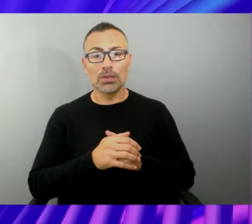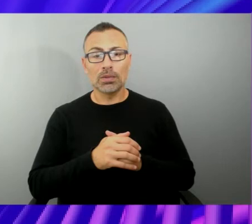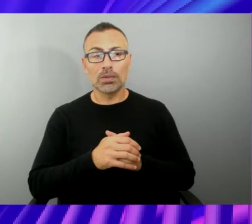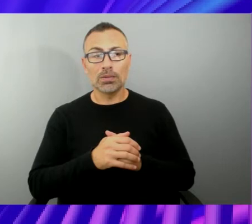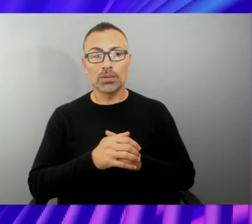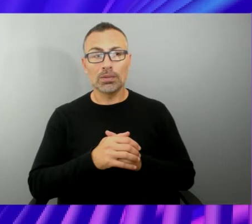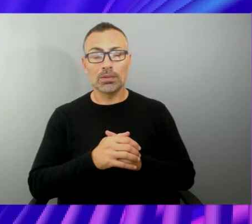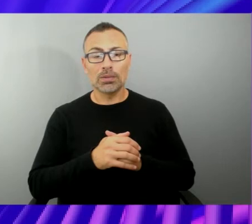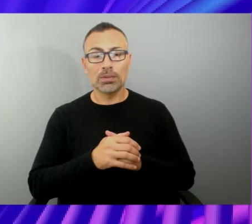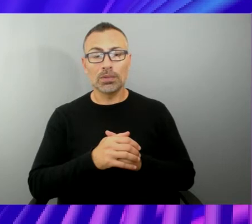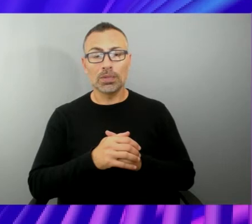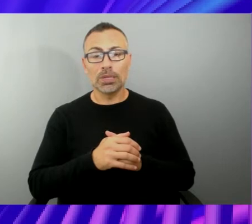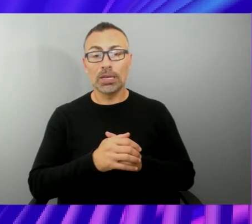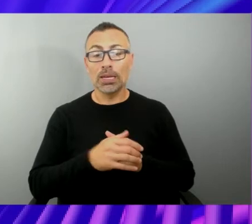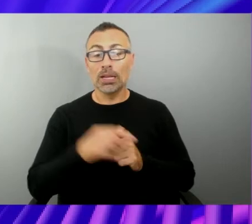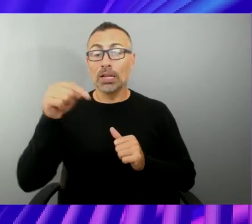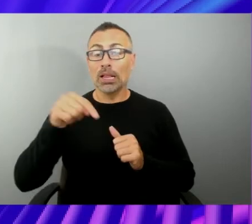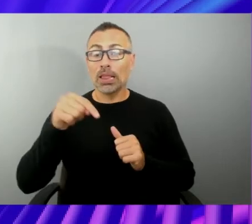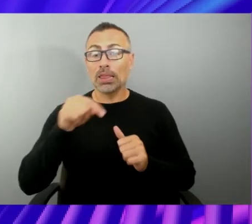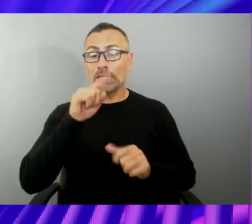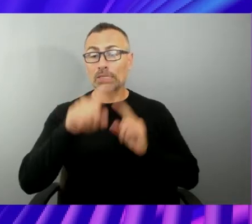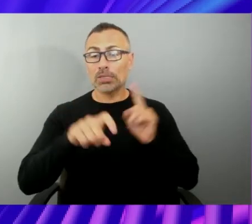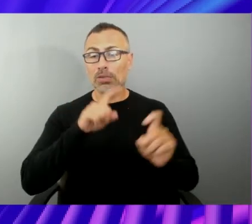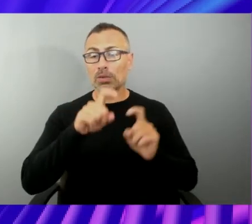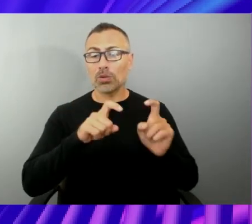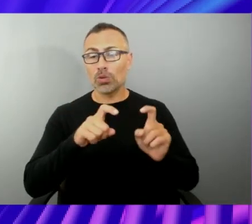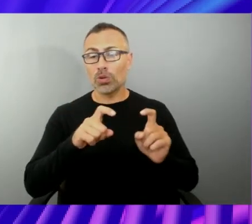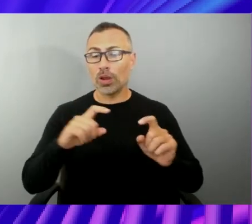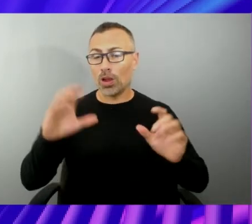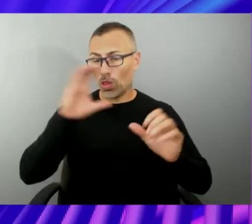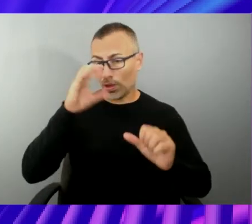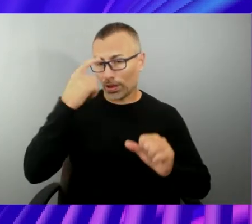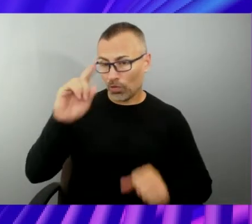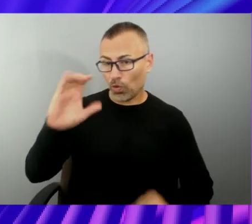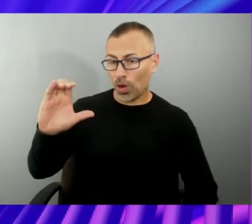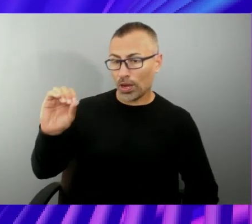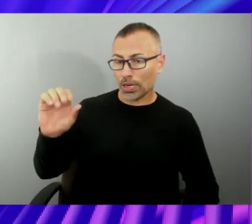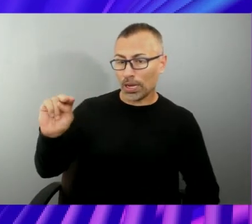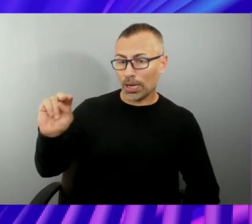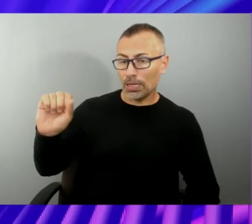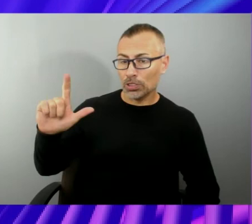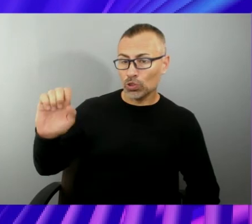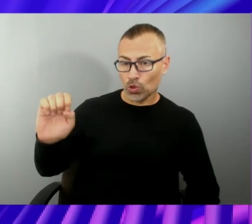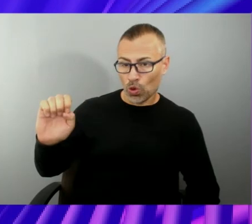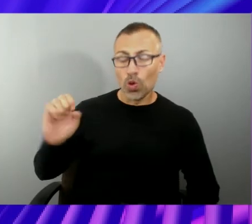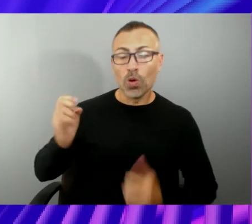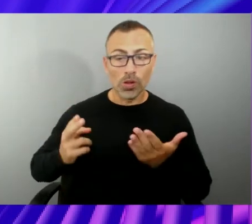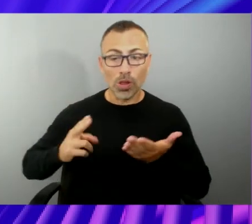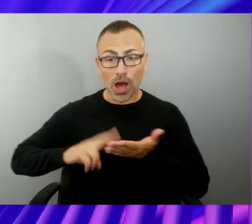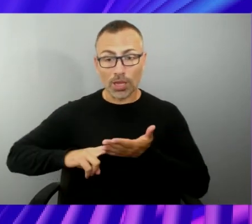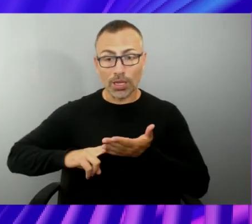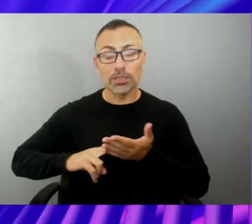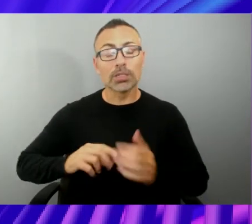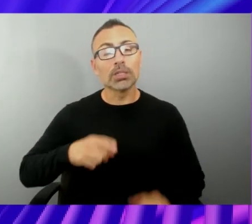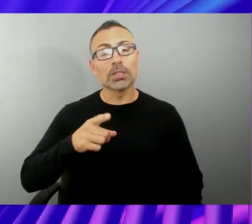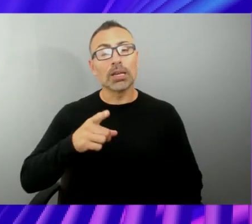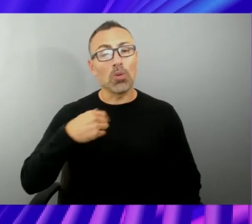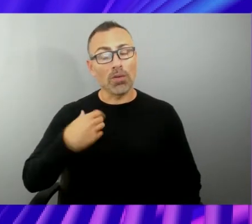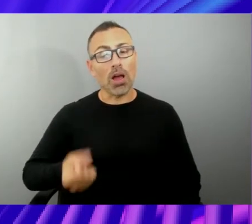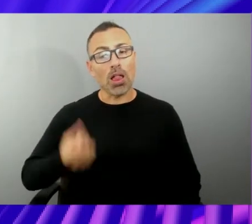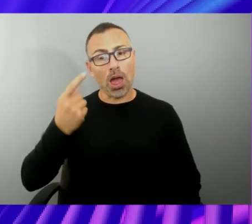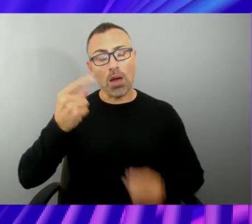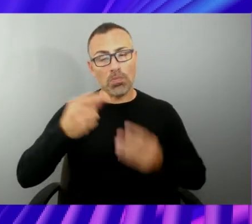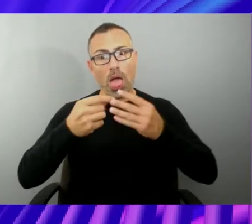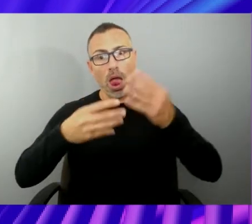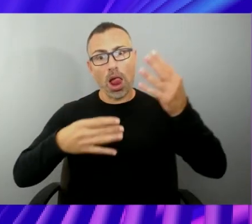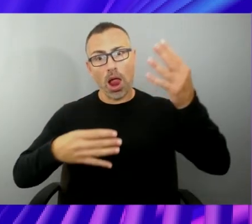So this query looks for console logins. I see. Yeah, and Yeah, so there's a lot of console logins. Again, a lot of logins. Yeah,